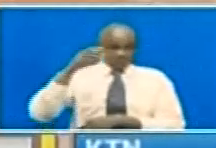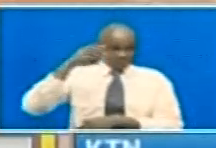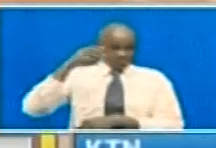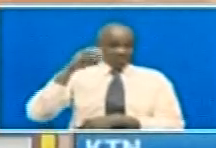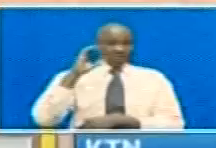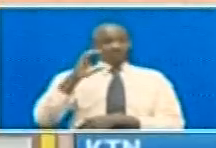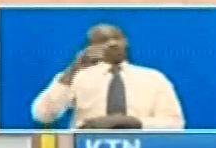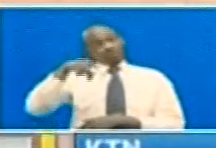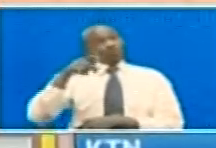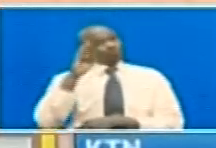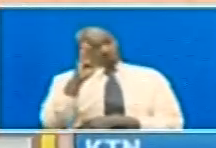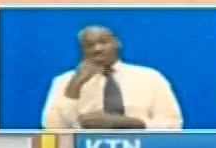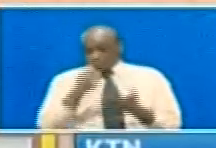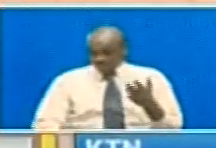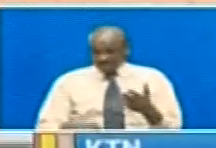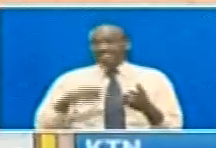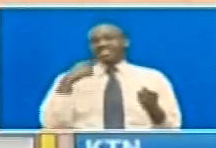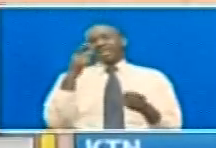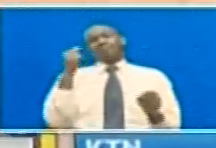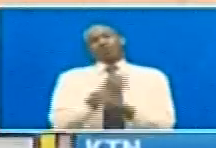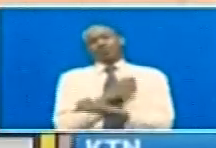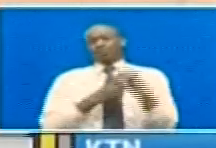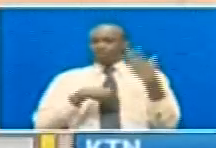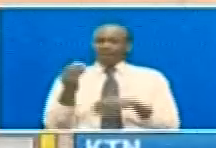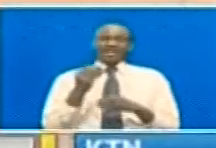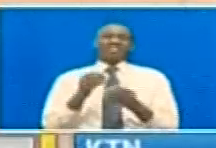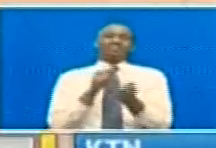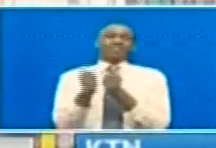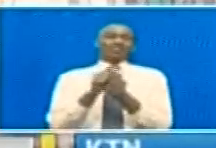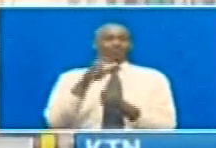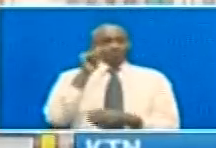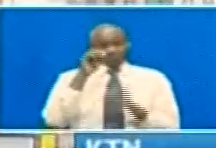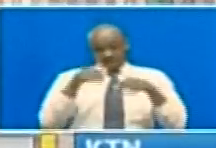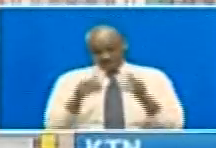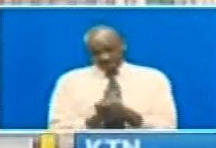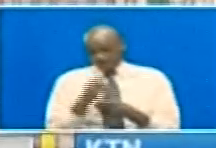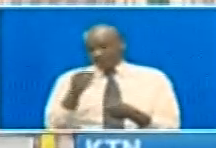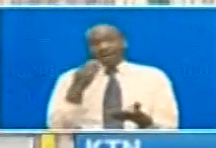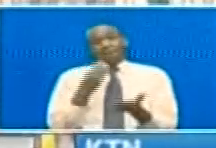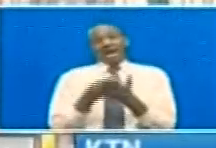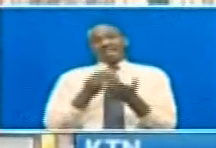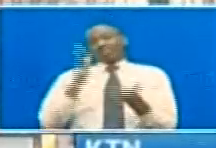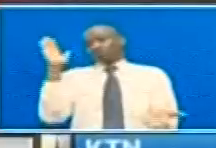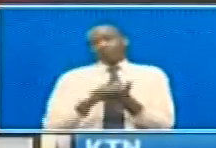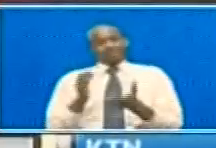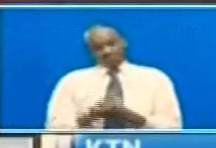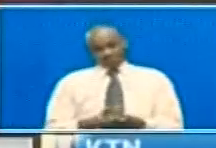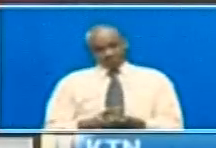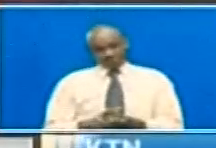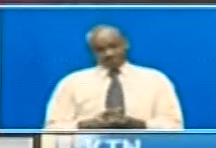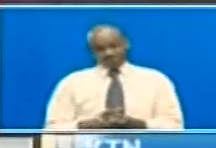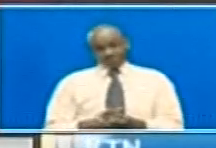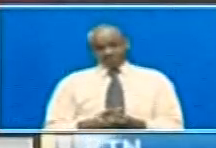buying maize from farmers in the current harvest season after it ran out of money, dealing farmers a further blow.